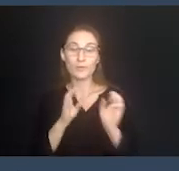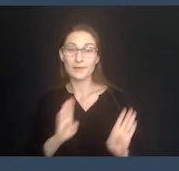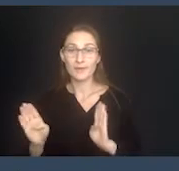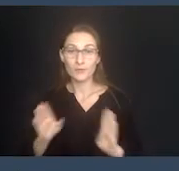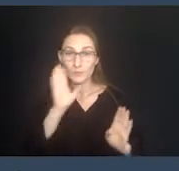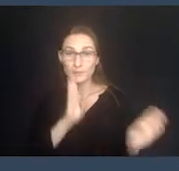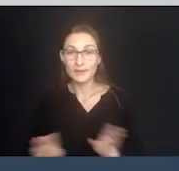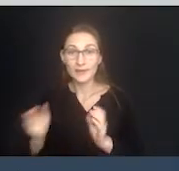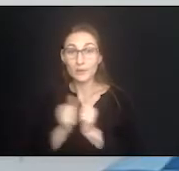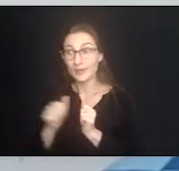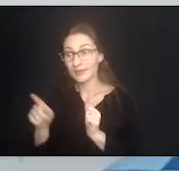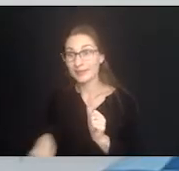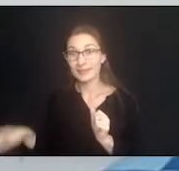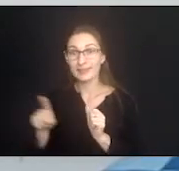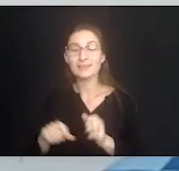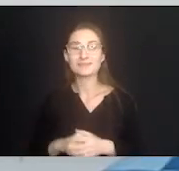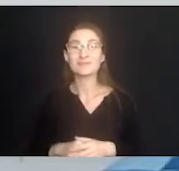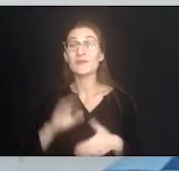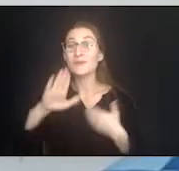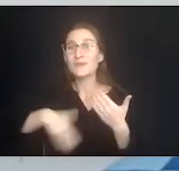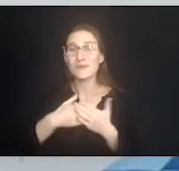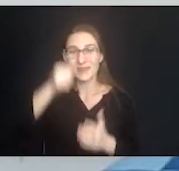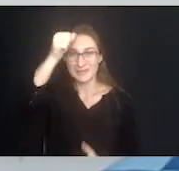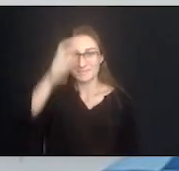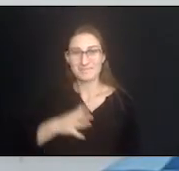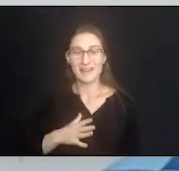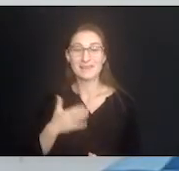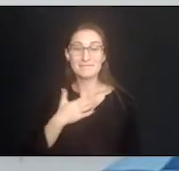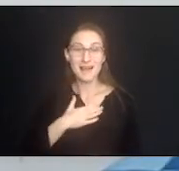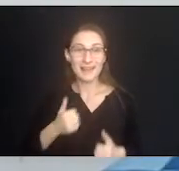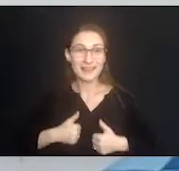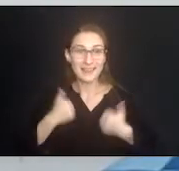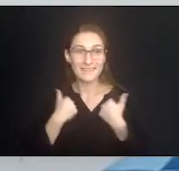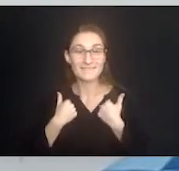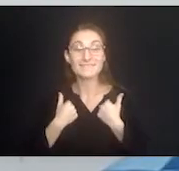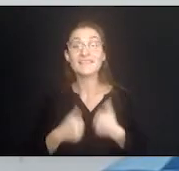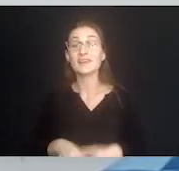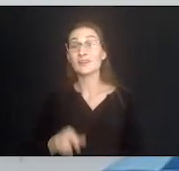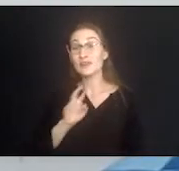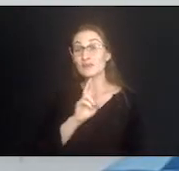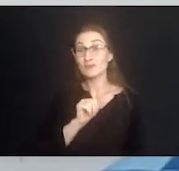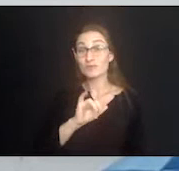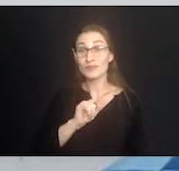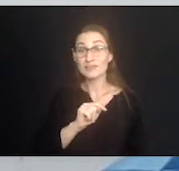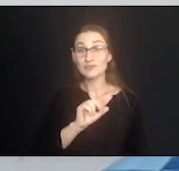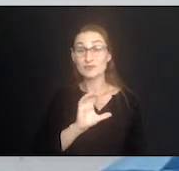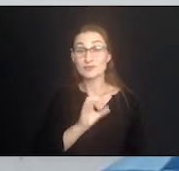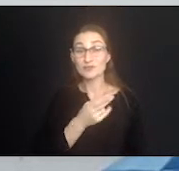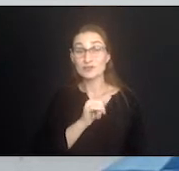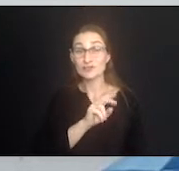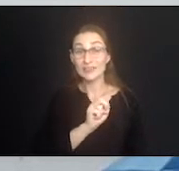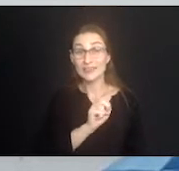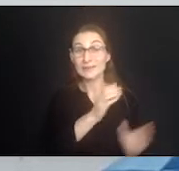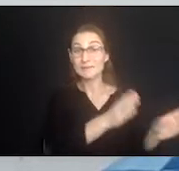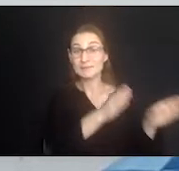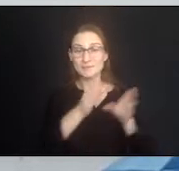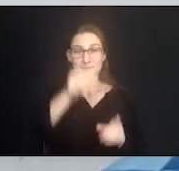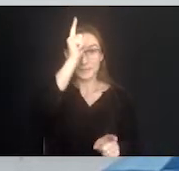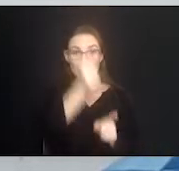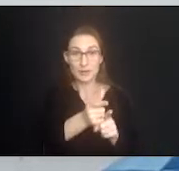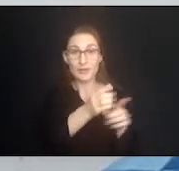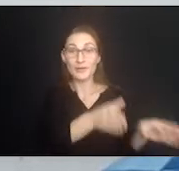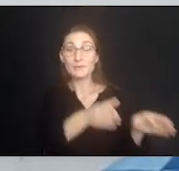use the positive behavior support process with them as well. These are all the men in my life. To the left is my son, Richie, who's the focus person